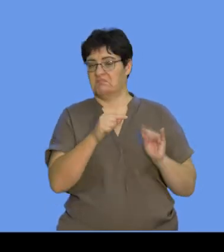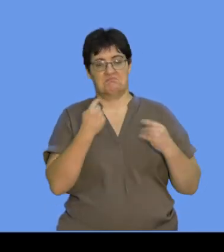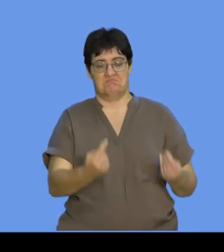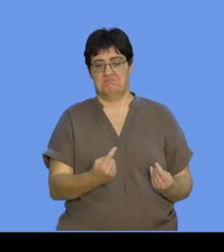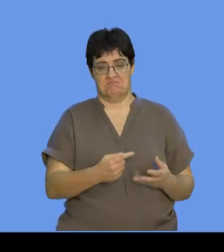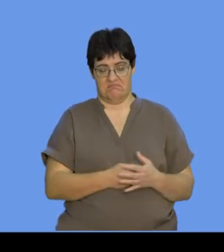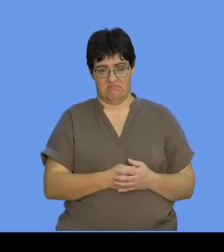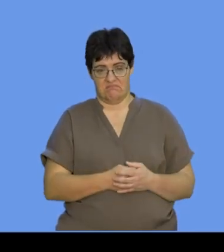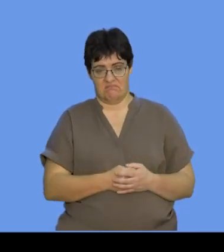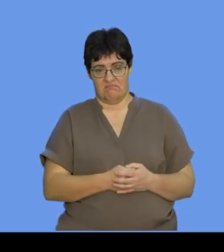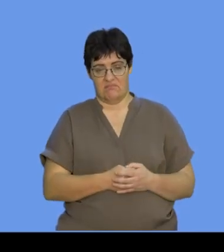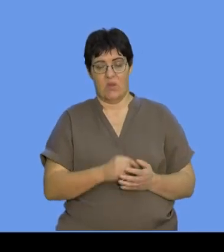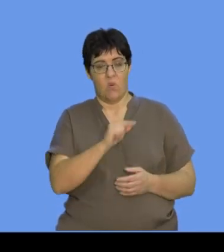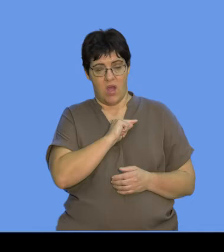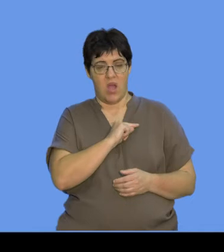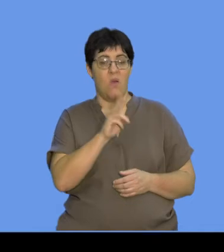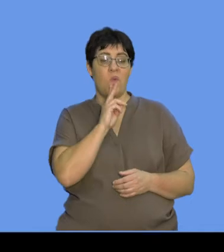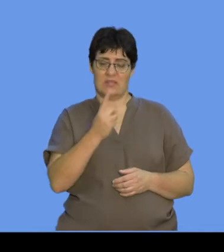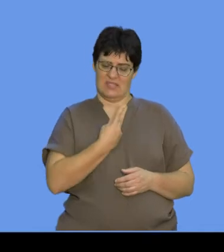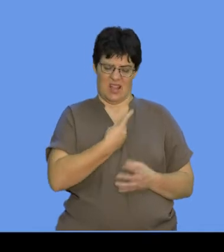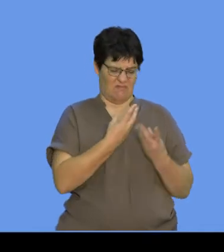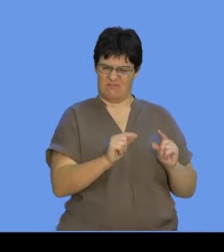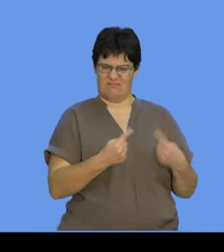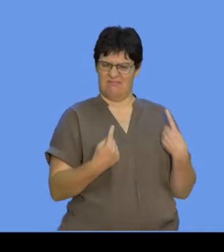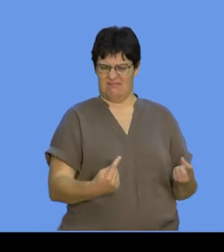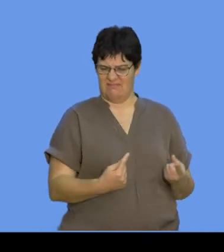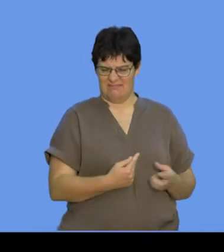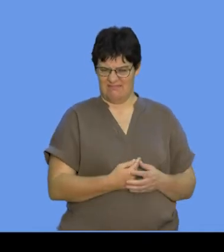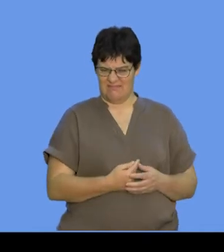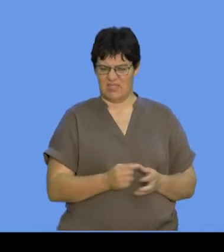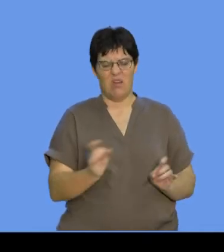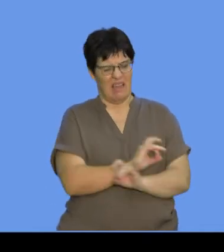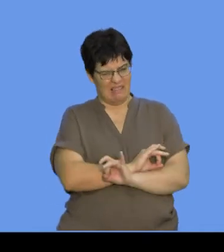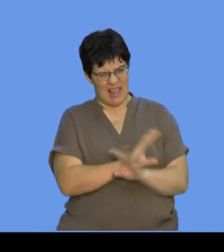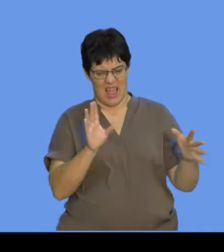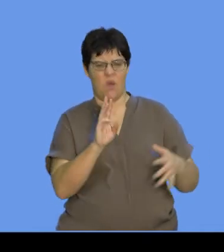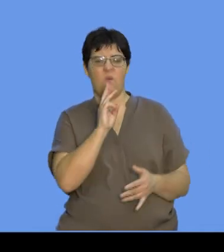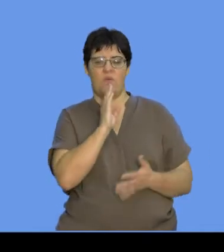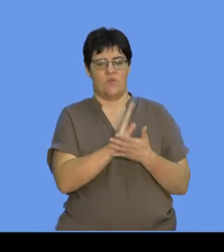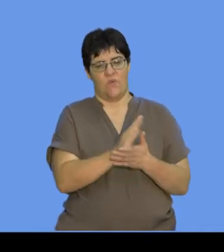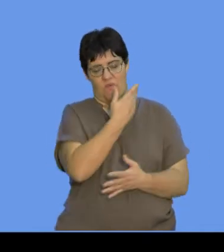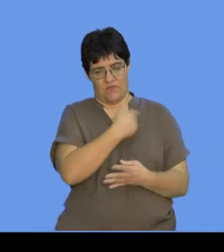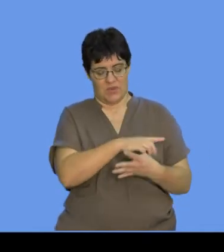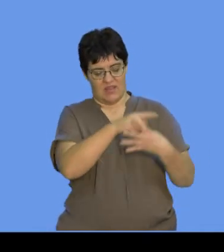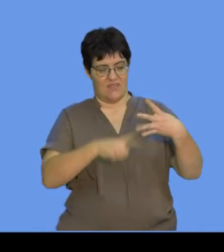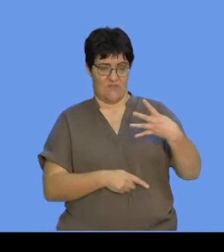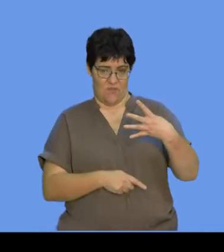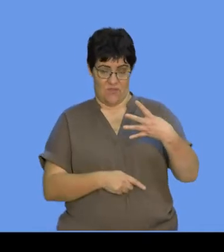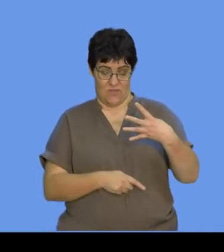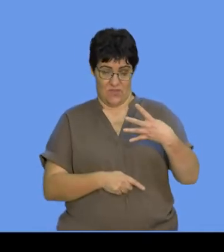saying water can't dissolve in itself. Okay, I think the clue is kind of straightforward to us. So if we eliminate